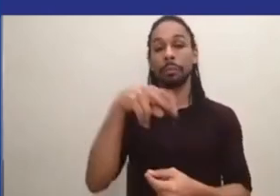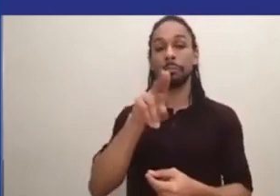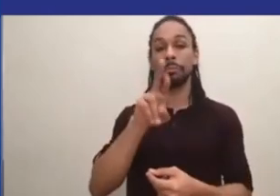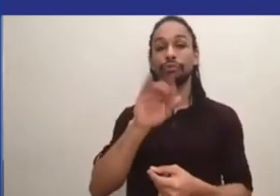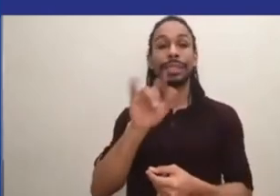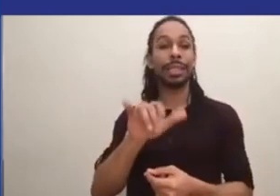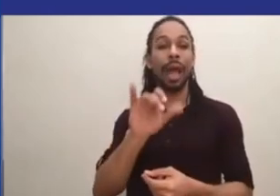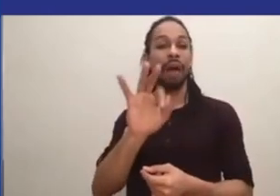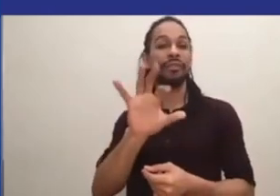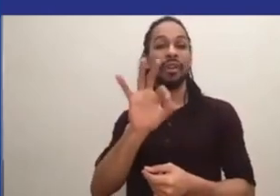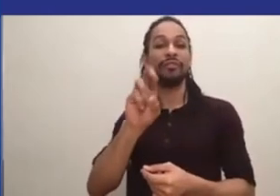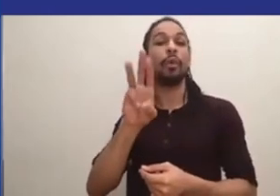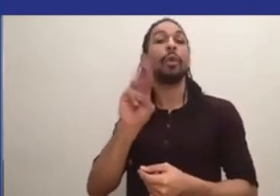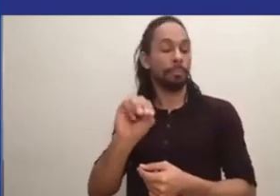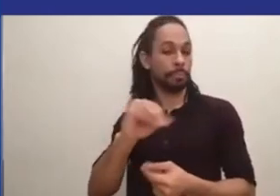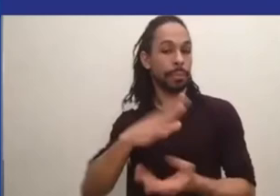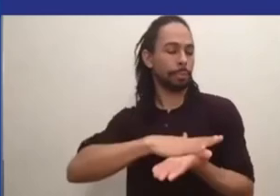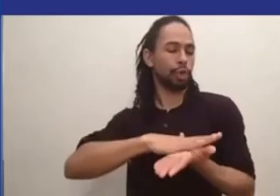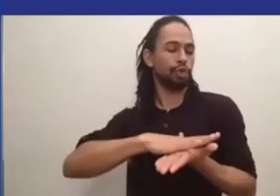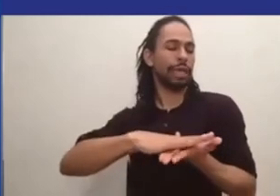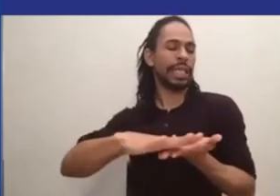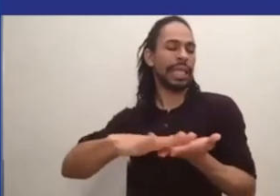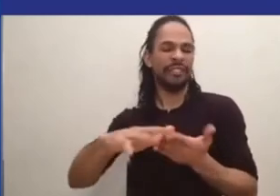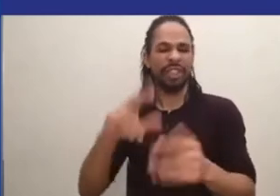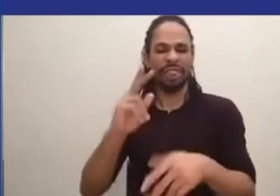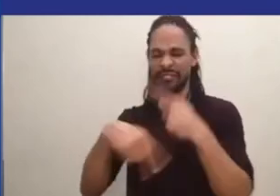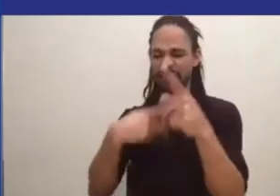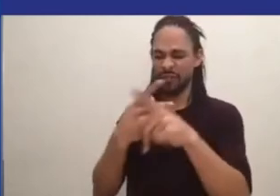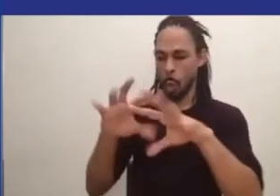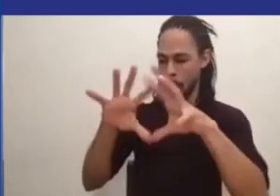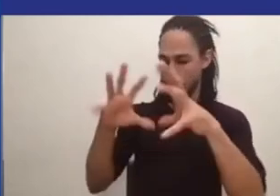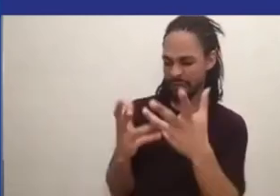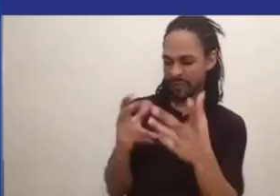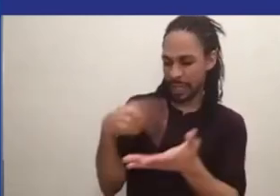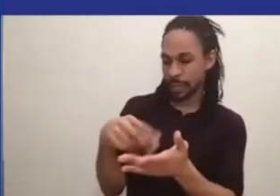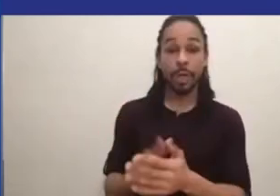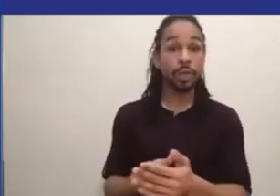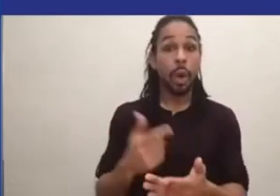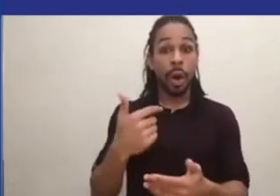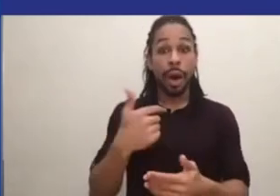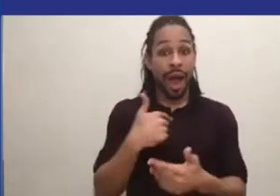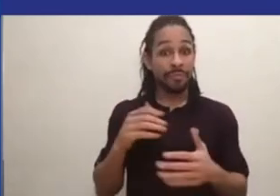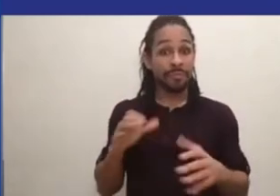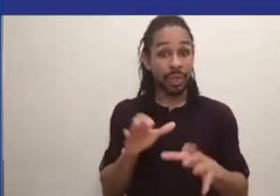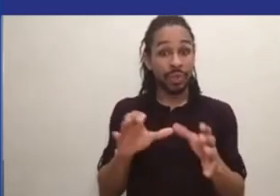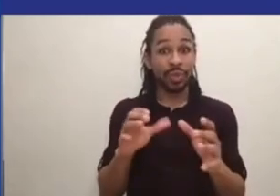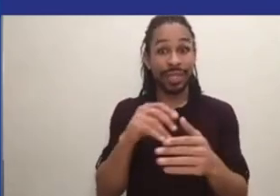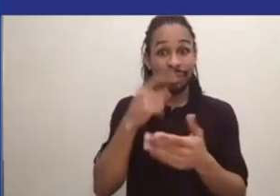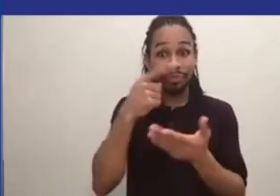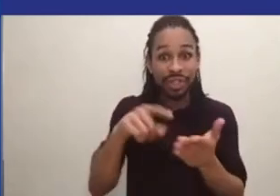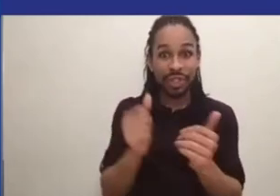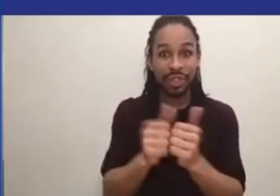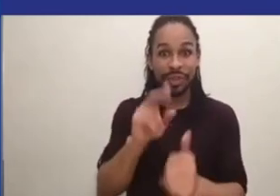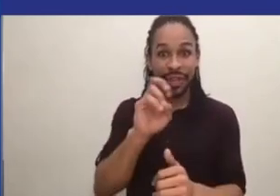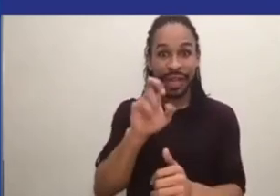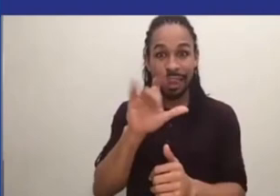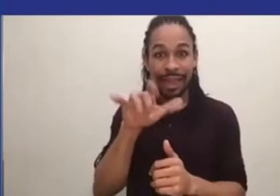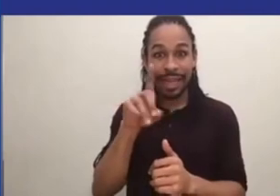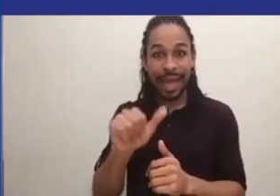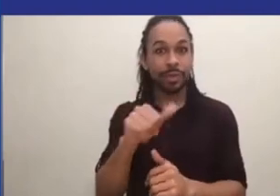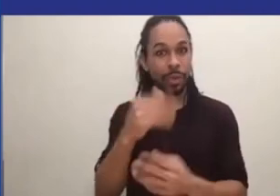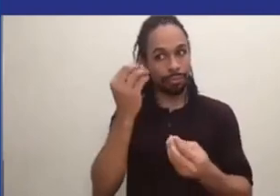and Nelida, I've been doing a little bit of research. So correct me if I'm wrong on